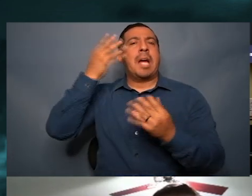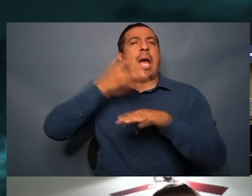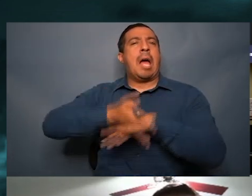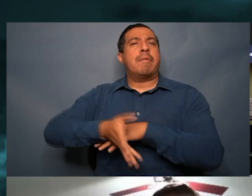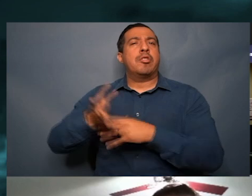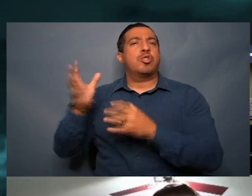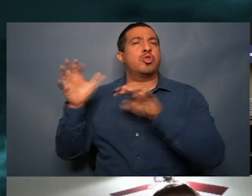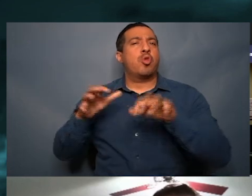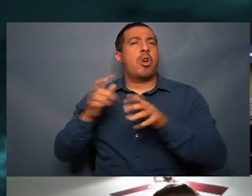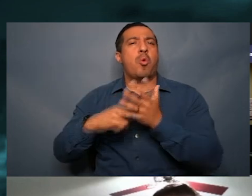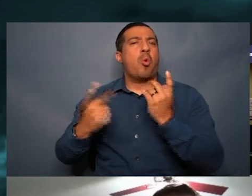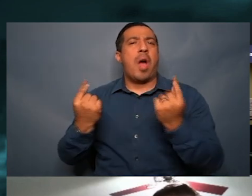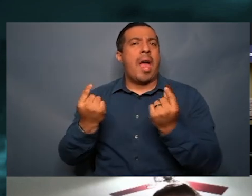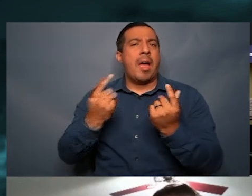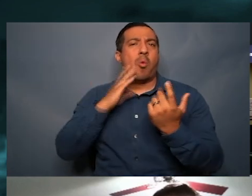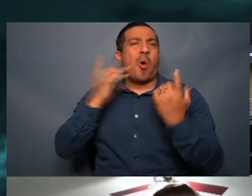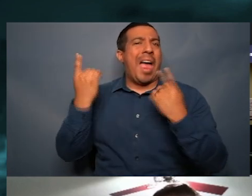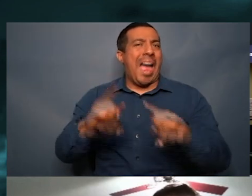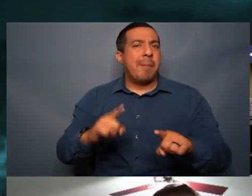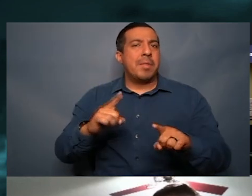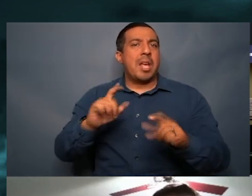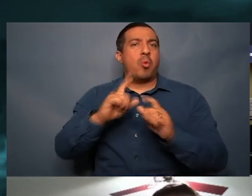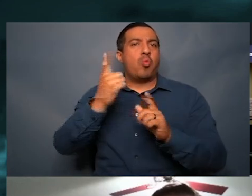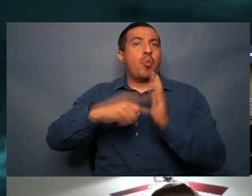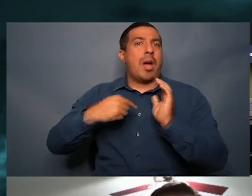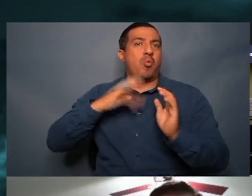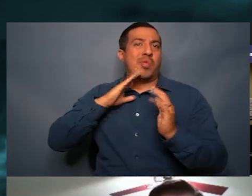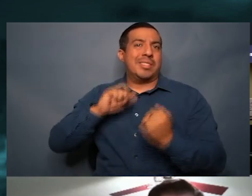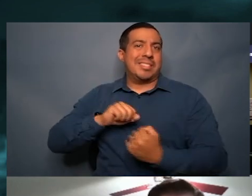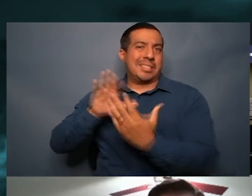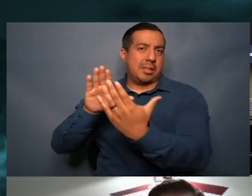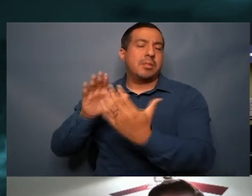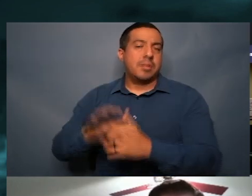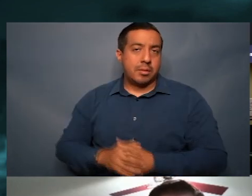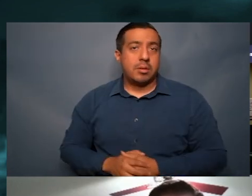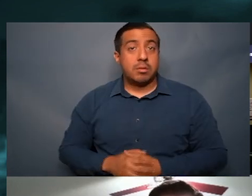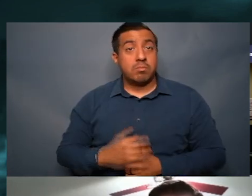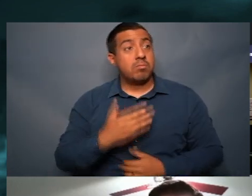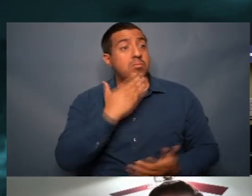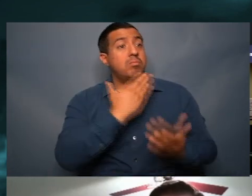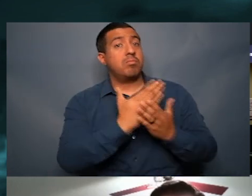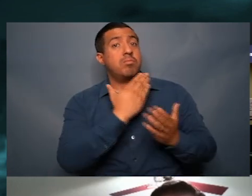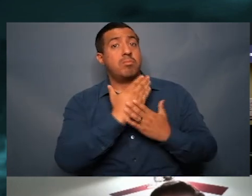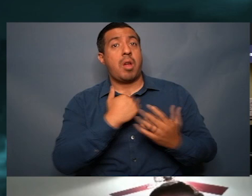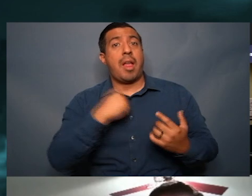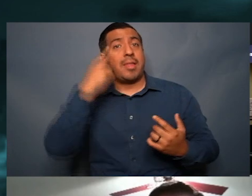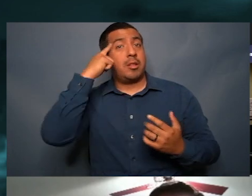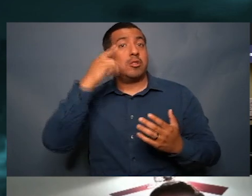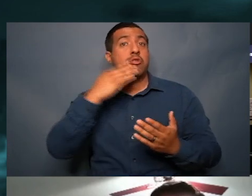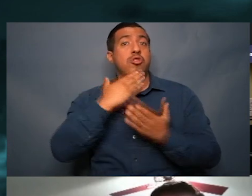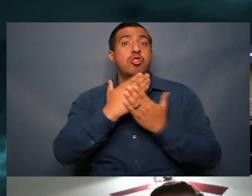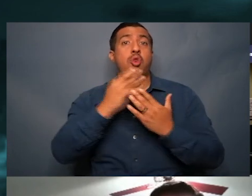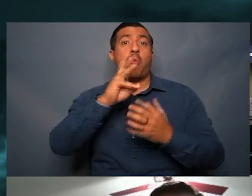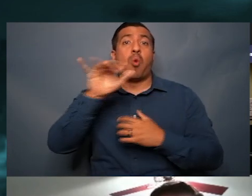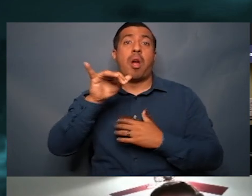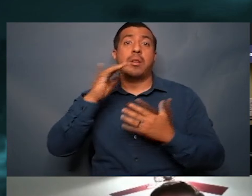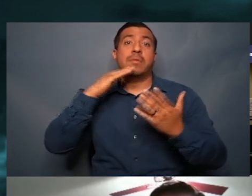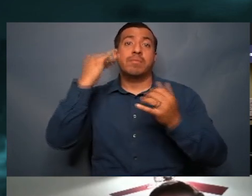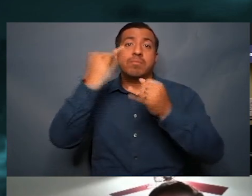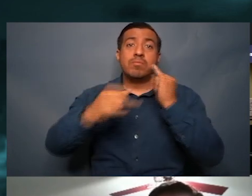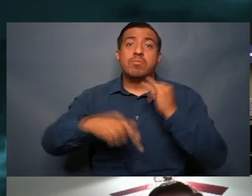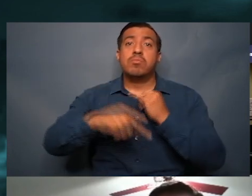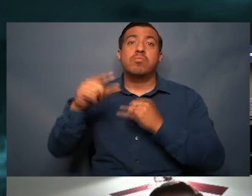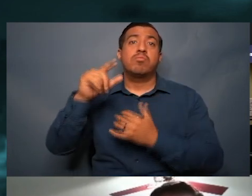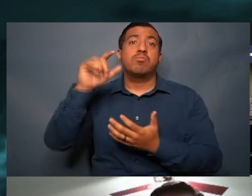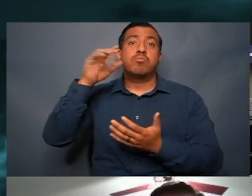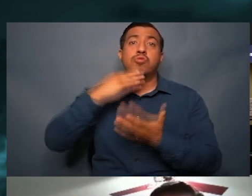storm and what you might encounter as well. Thanks, Nikki. I think that's a great way to end our session. These are great